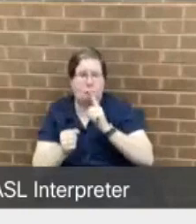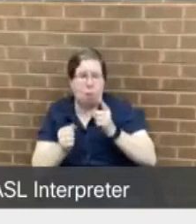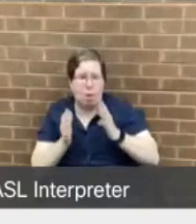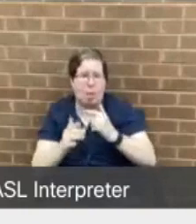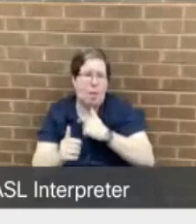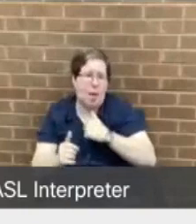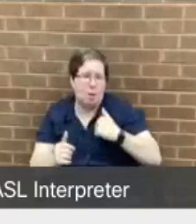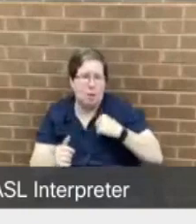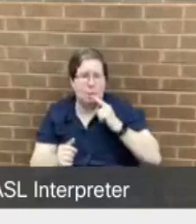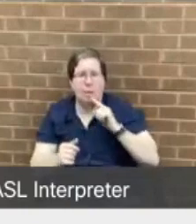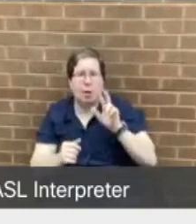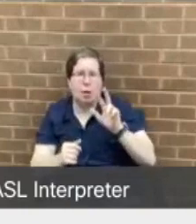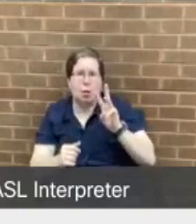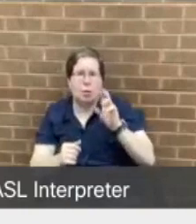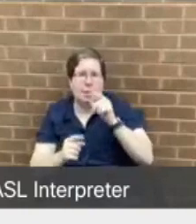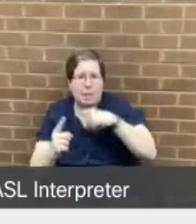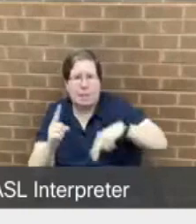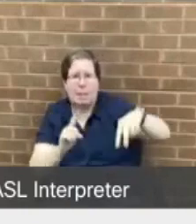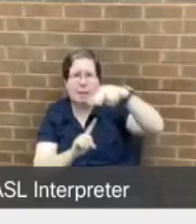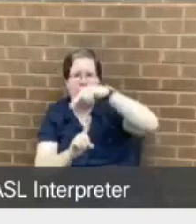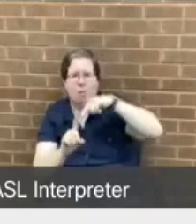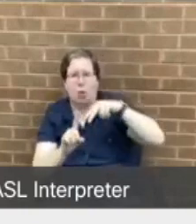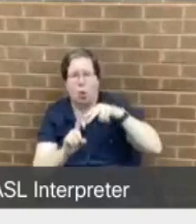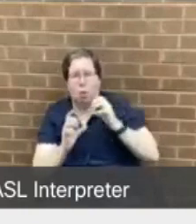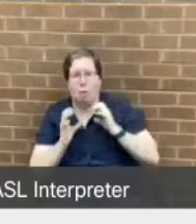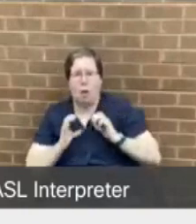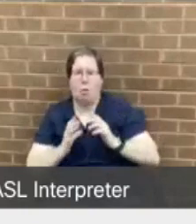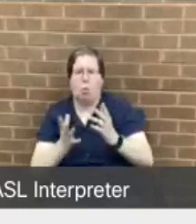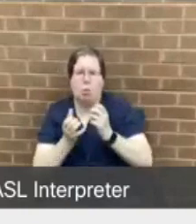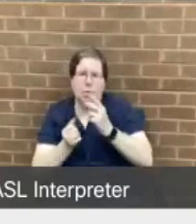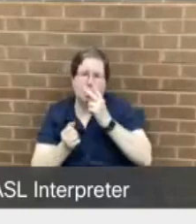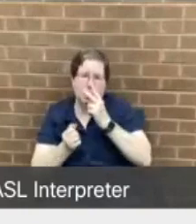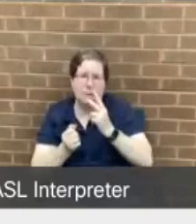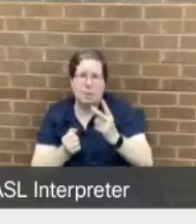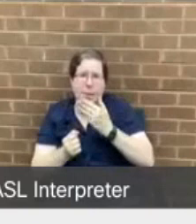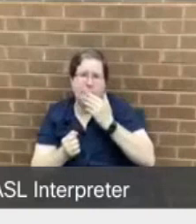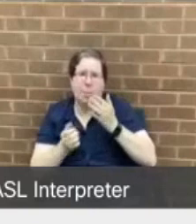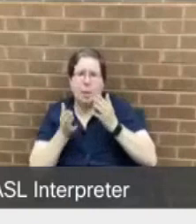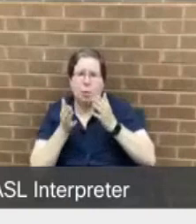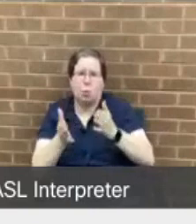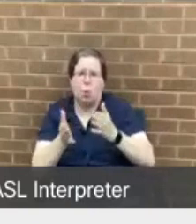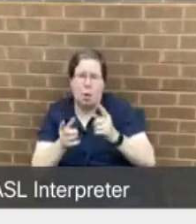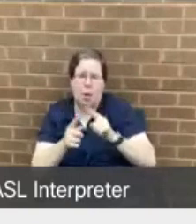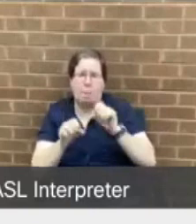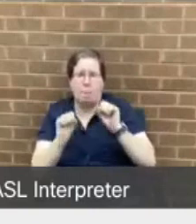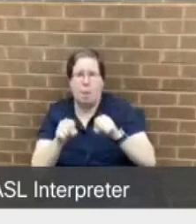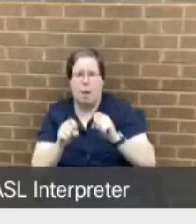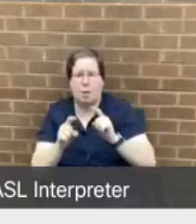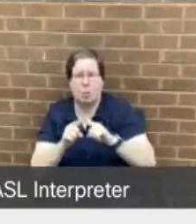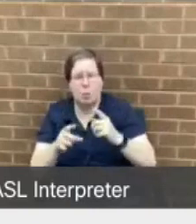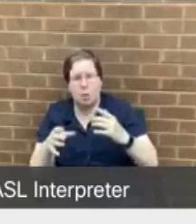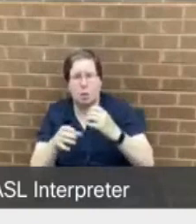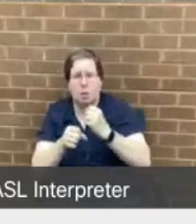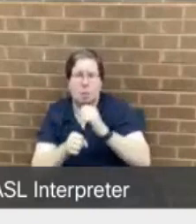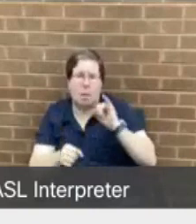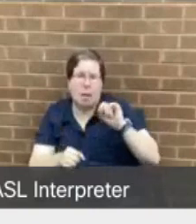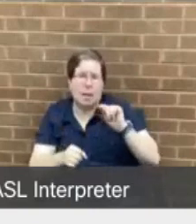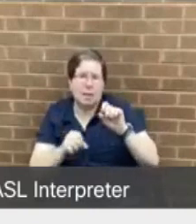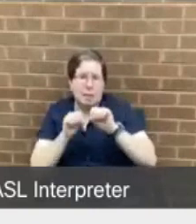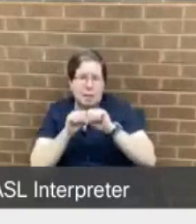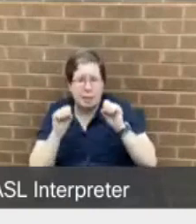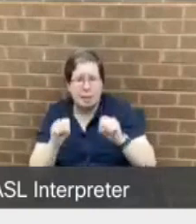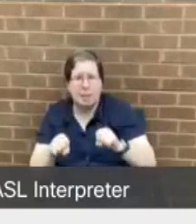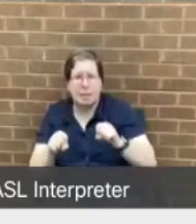that 360 view of the customer we've always wanted to serve them in the best way possible. Consolidates all our IT systems into that